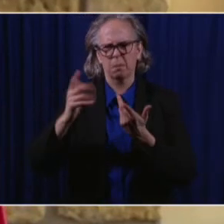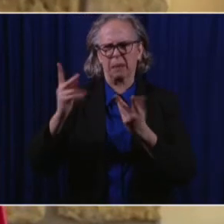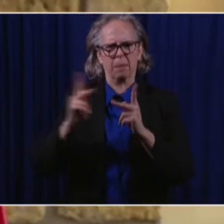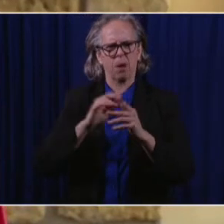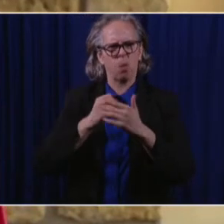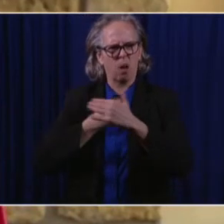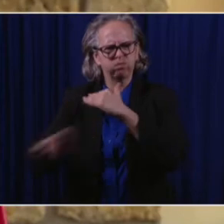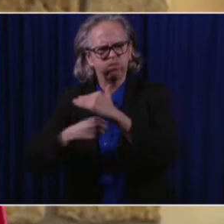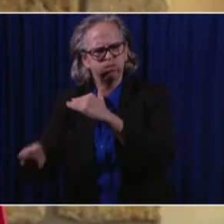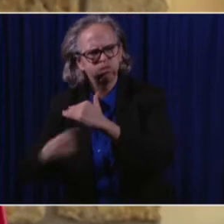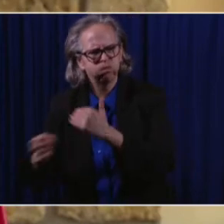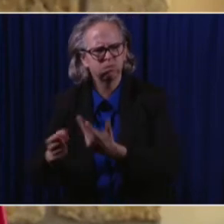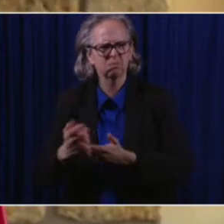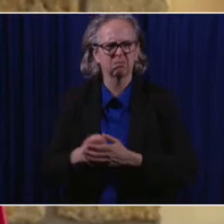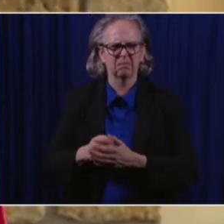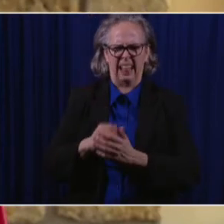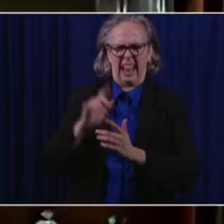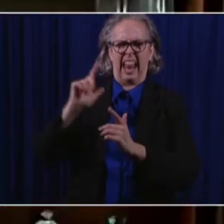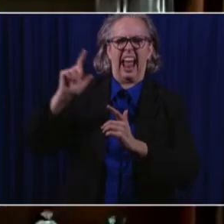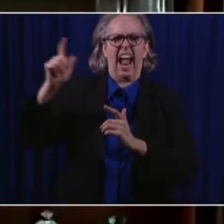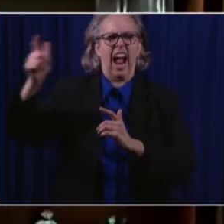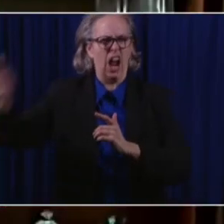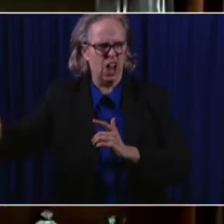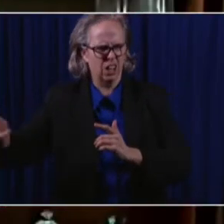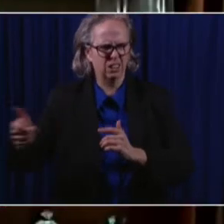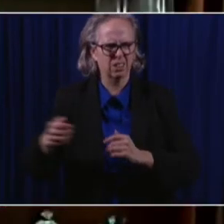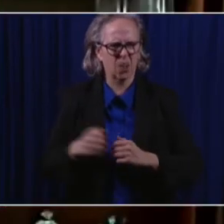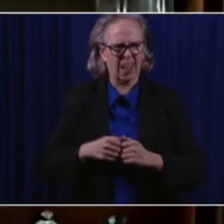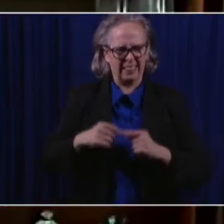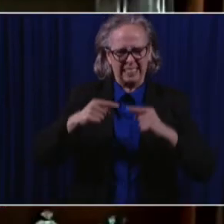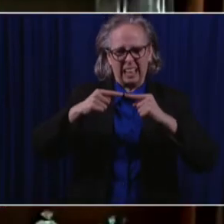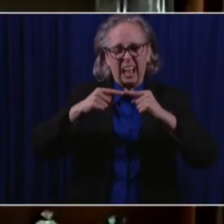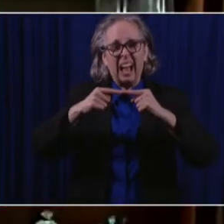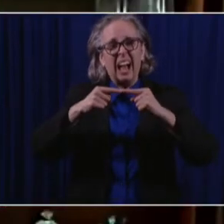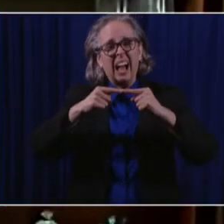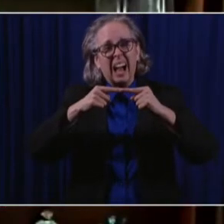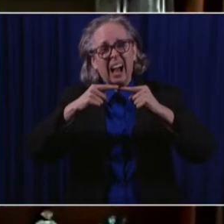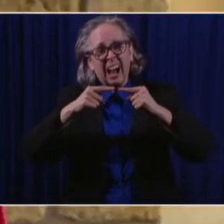So that whole cycle is probably usually about 4 weeks.